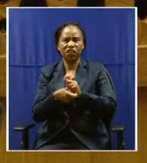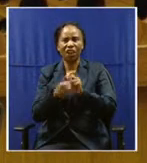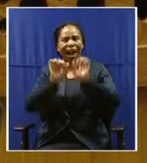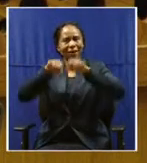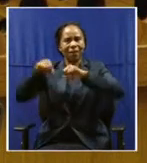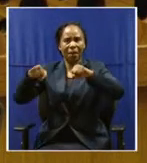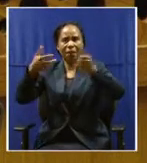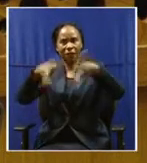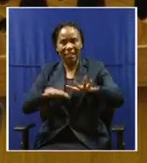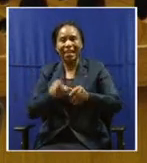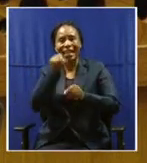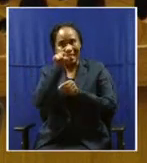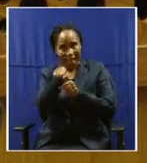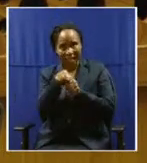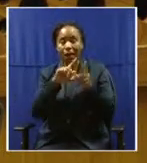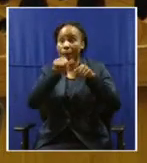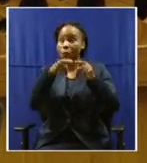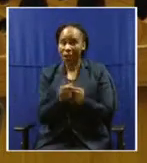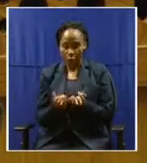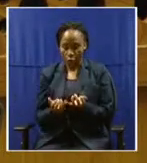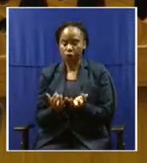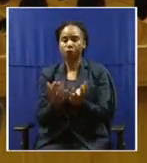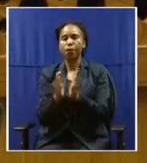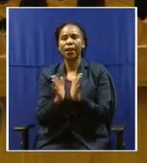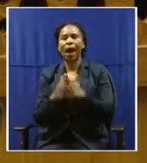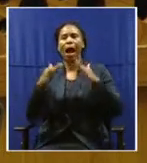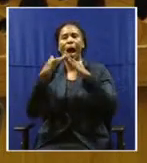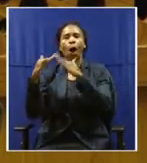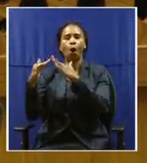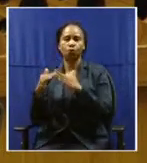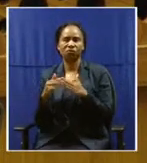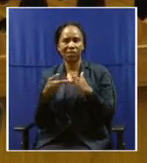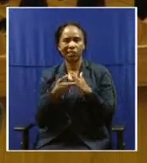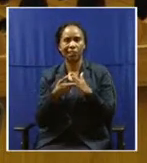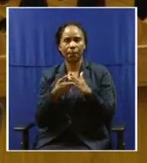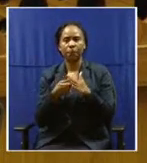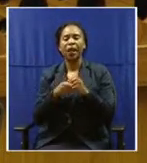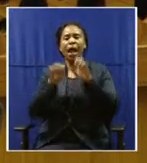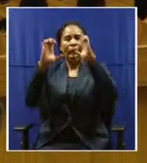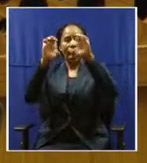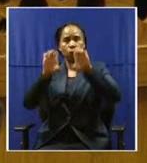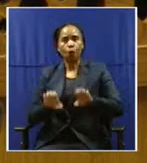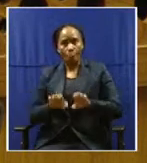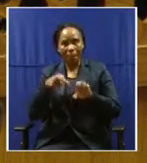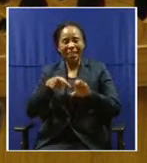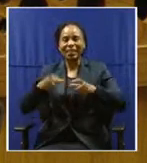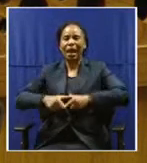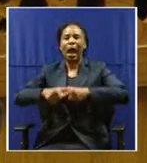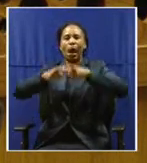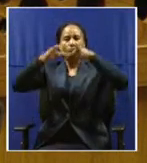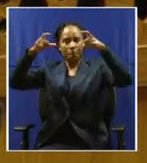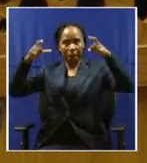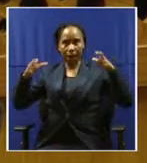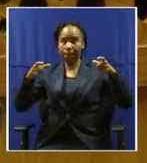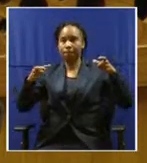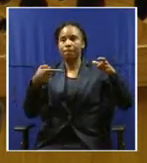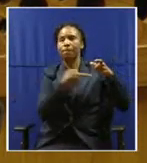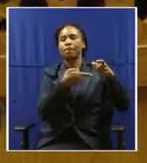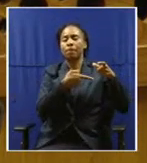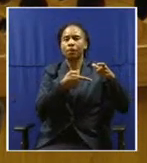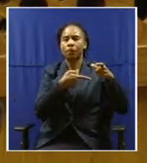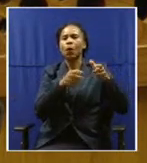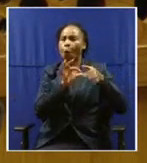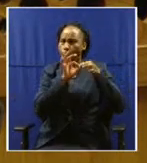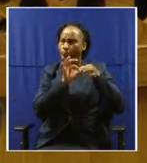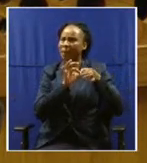reduction of greenhouse gas emissions. Eskom, our largest greenhouse gas emitter, has committed